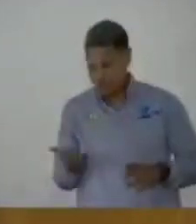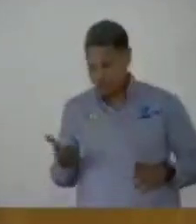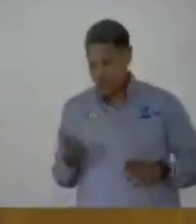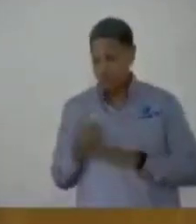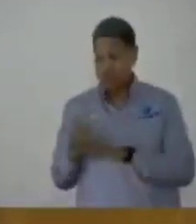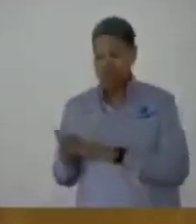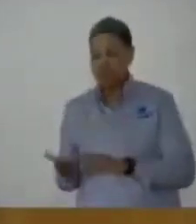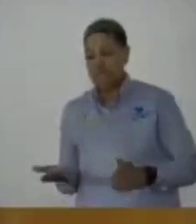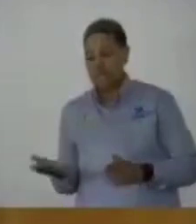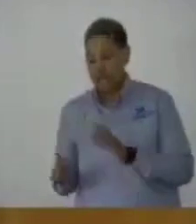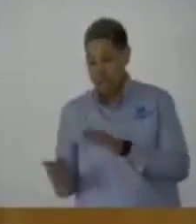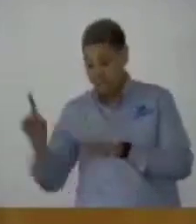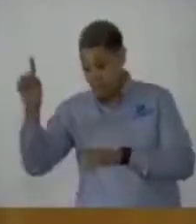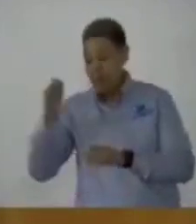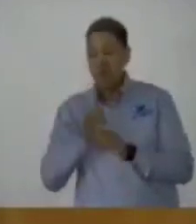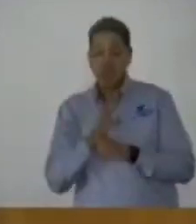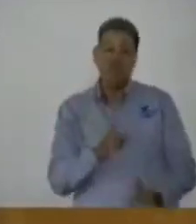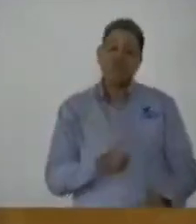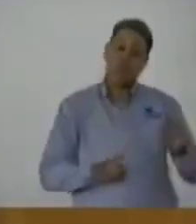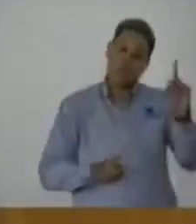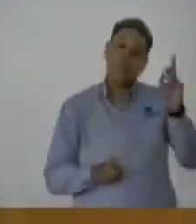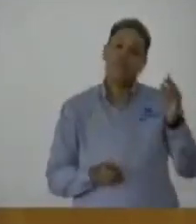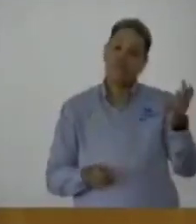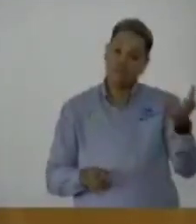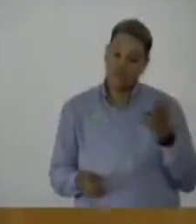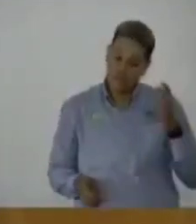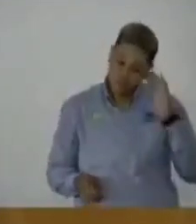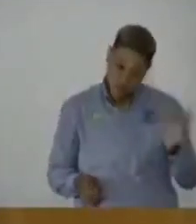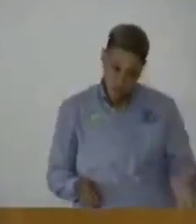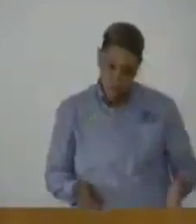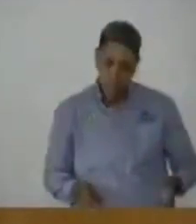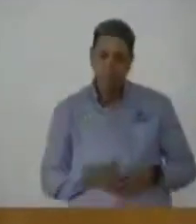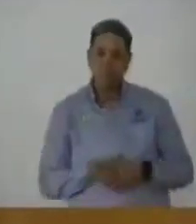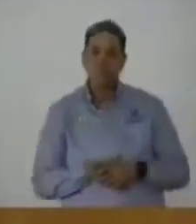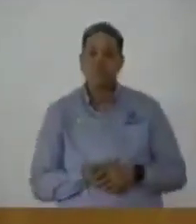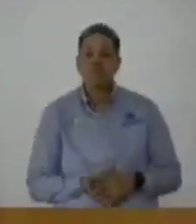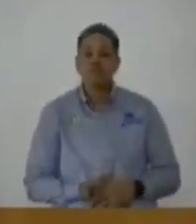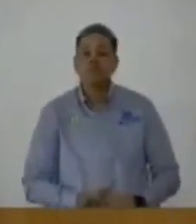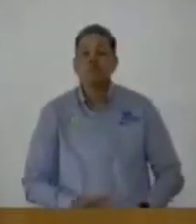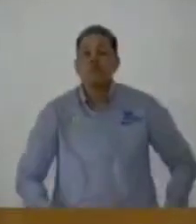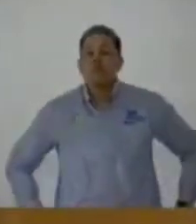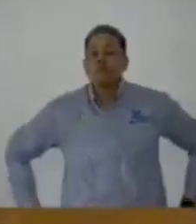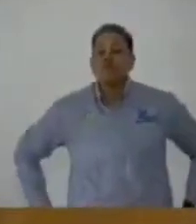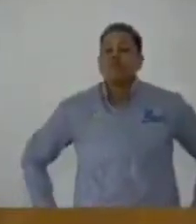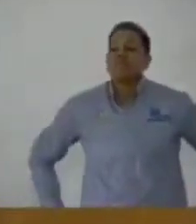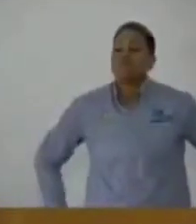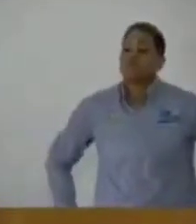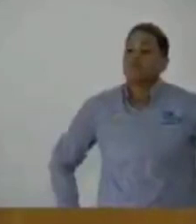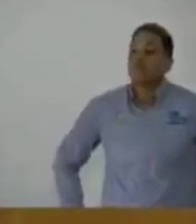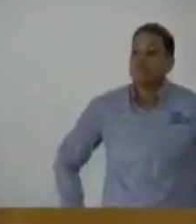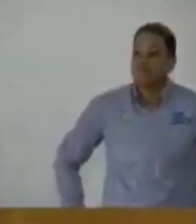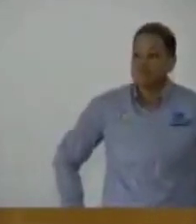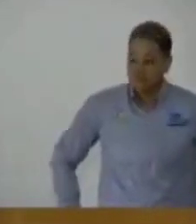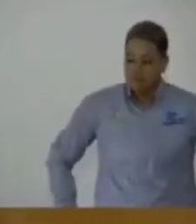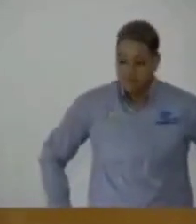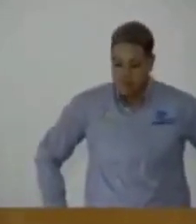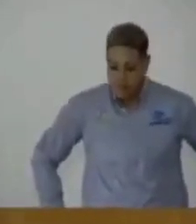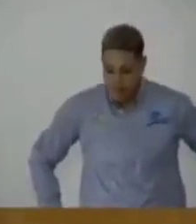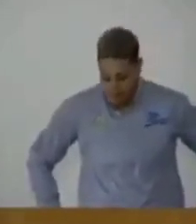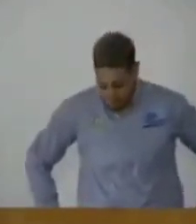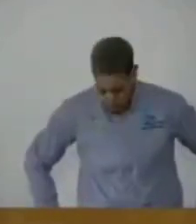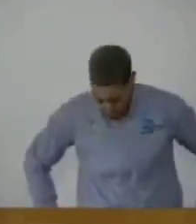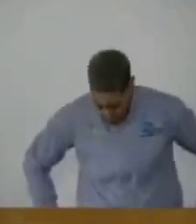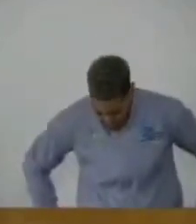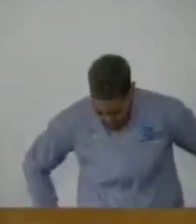those increase greater than the reduction in one or a combination of the other three.